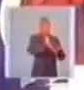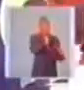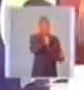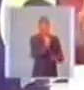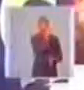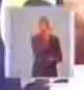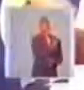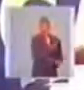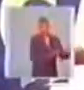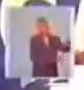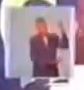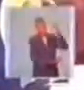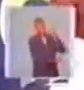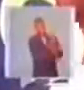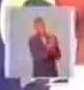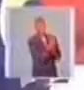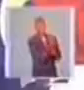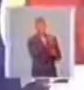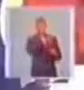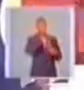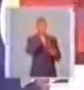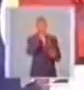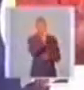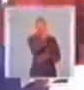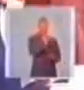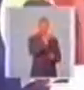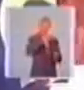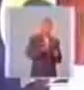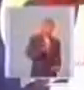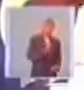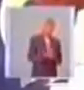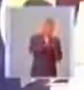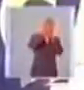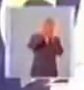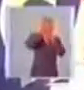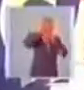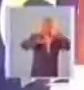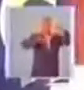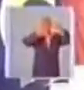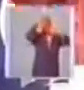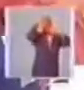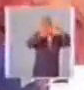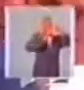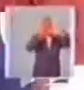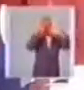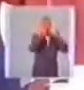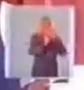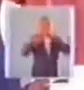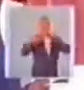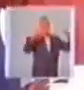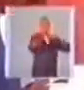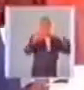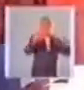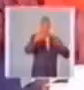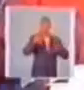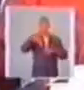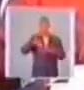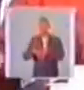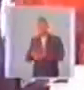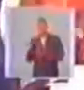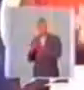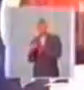oba be boa ne yesi the walls of Jerusalem no sa bre no ara mu ana na onyankopon di fo aye fro no malaka enzo